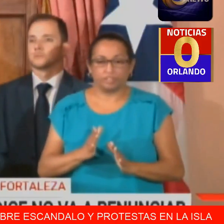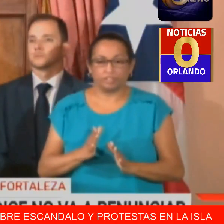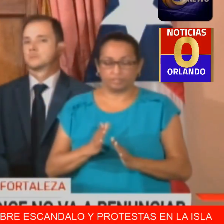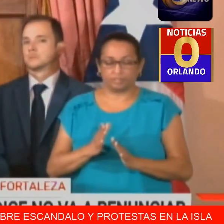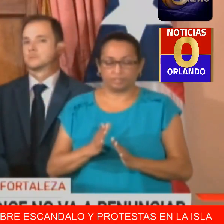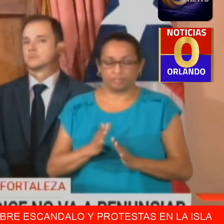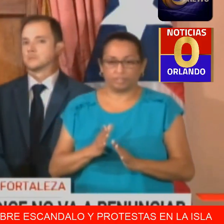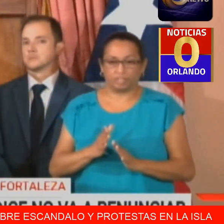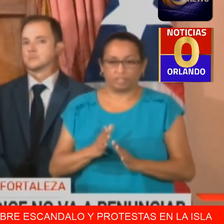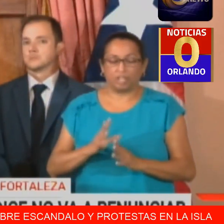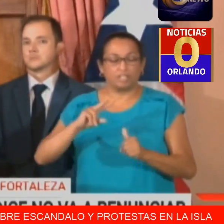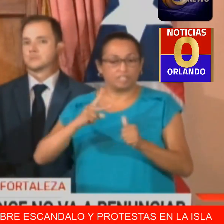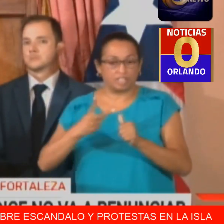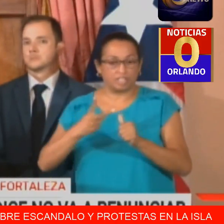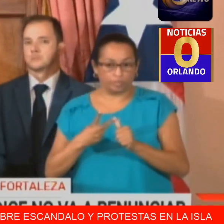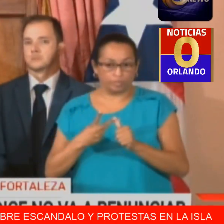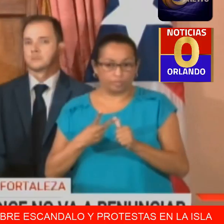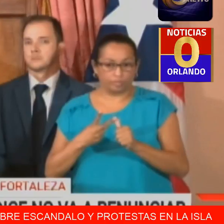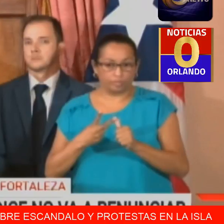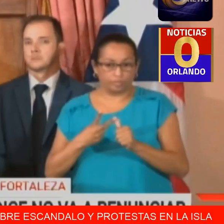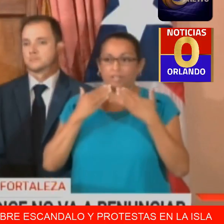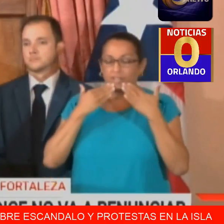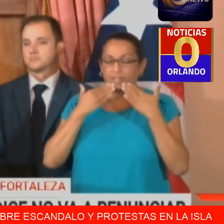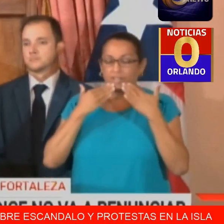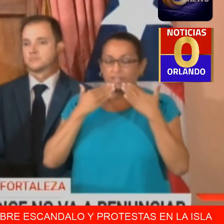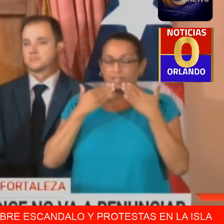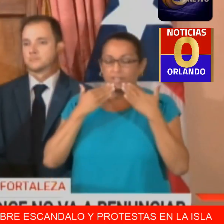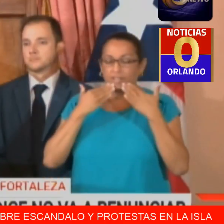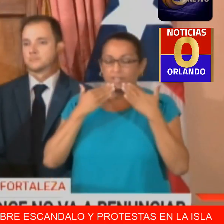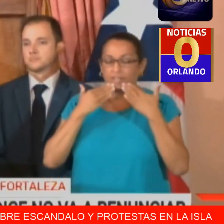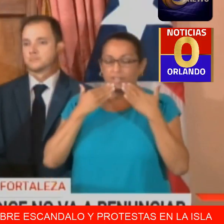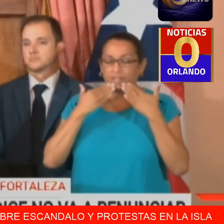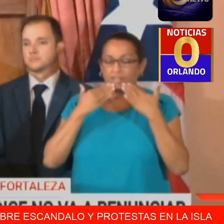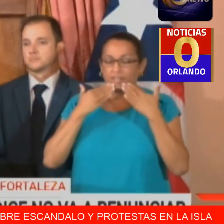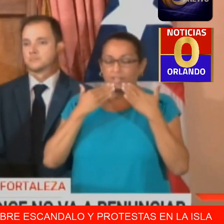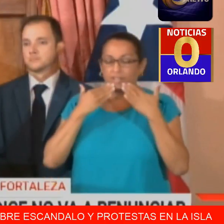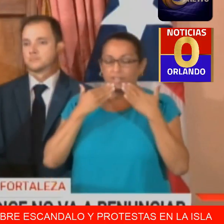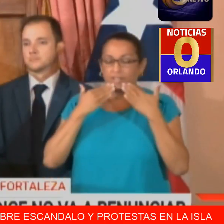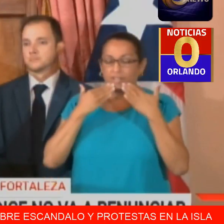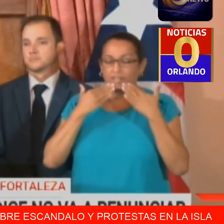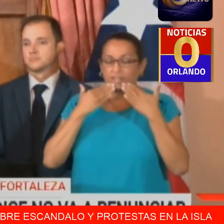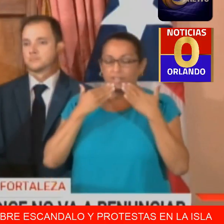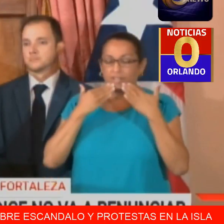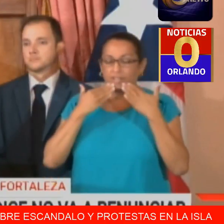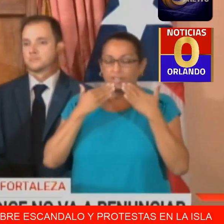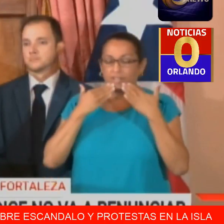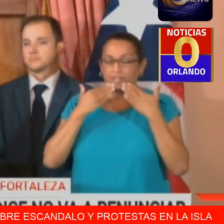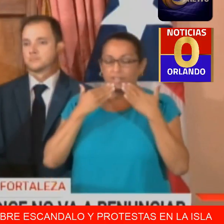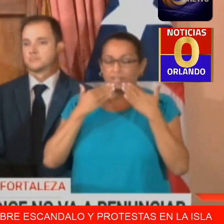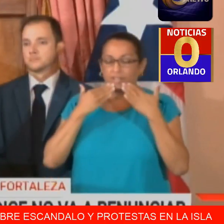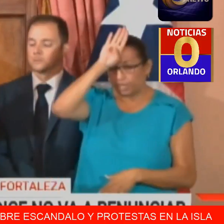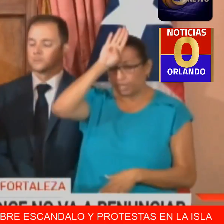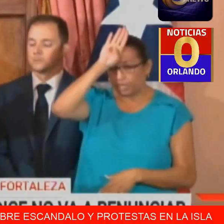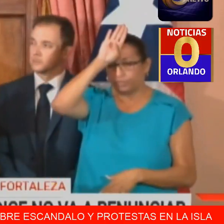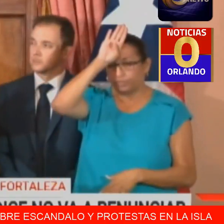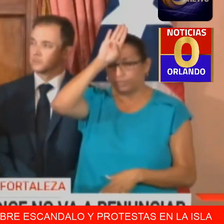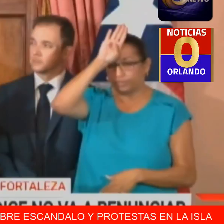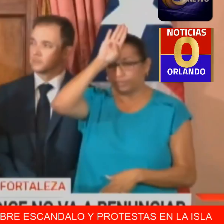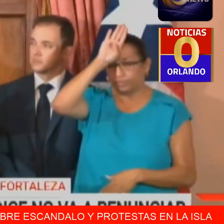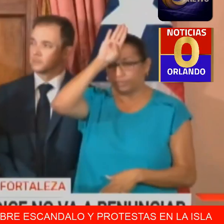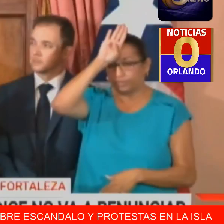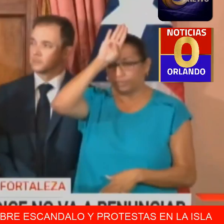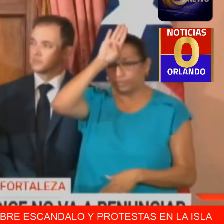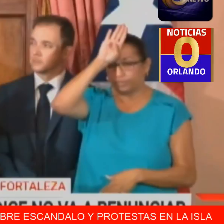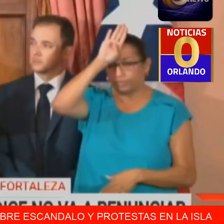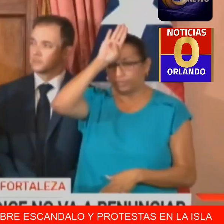intact. Secondly, I would like to thank the officers, the police officers, our firemen, other